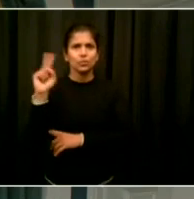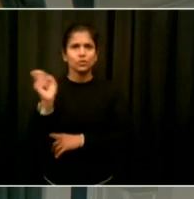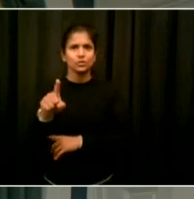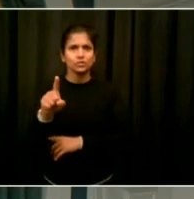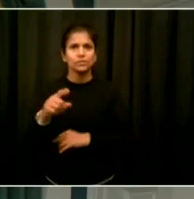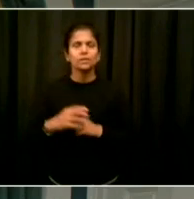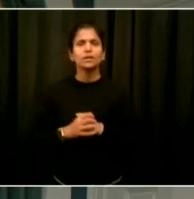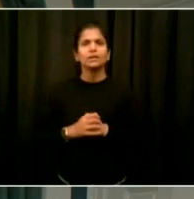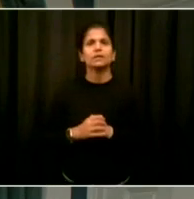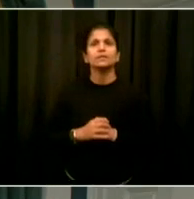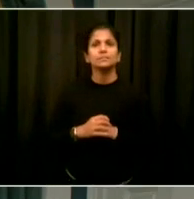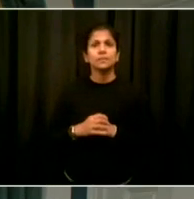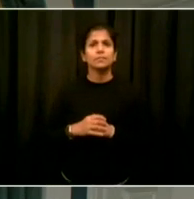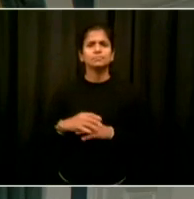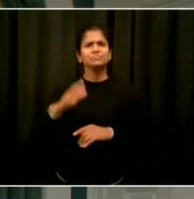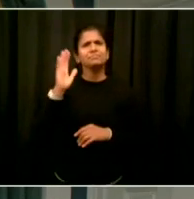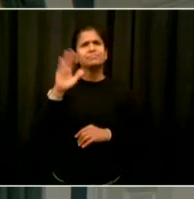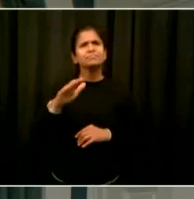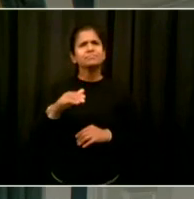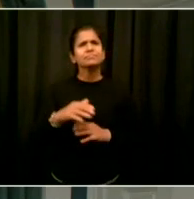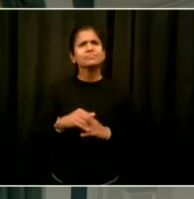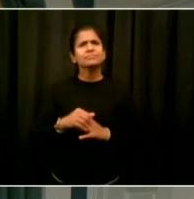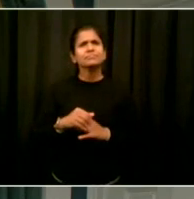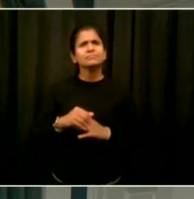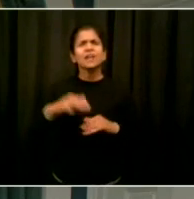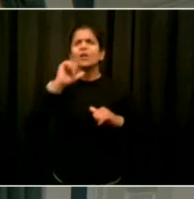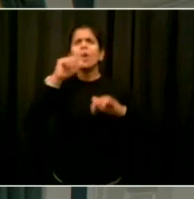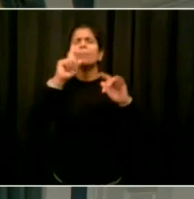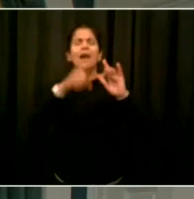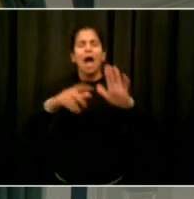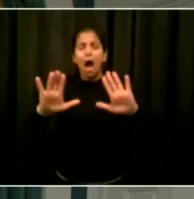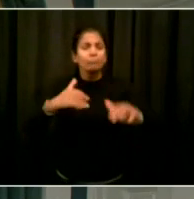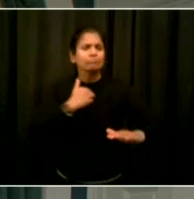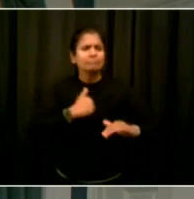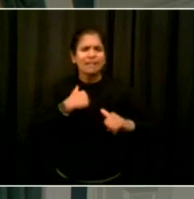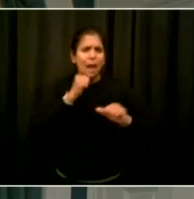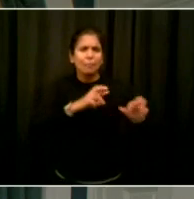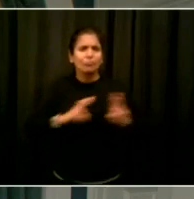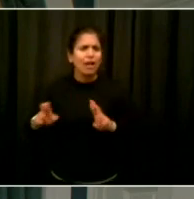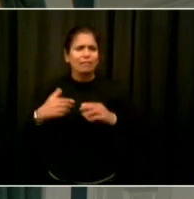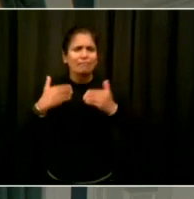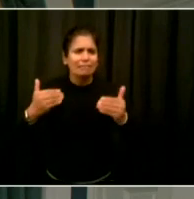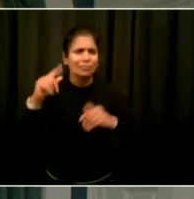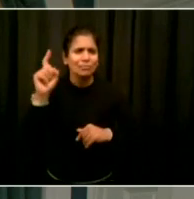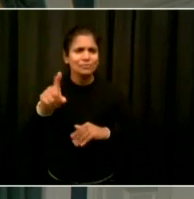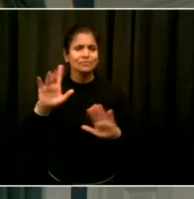We surprised you. Okay, go ahead. The next is Kala from Pix.